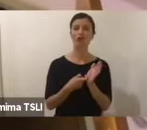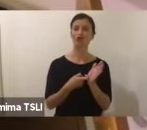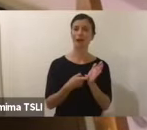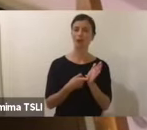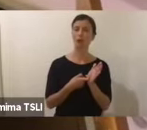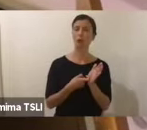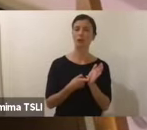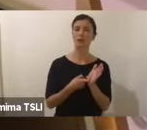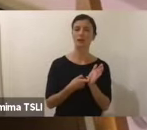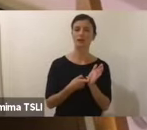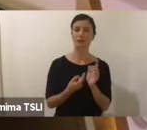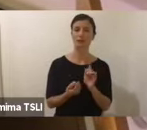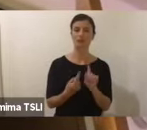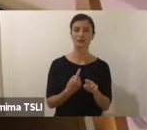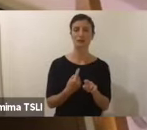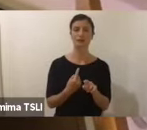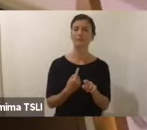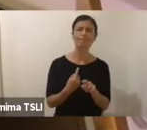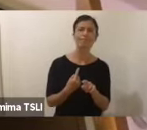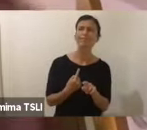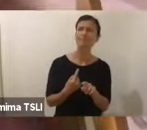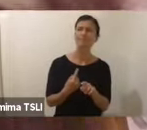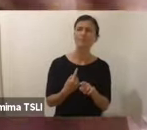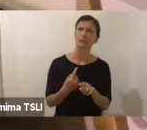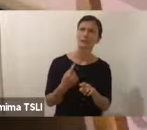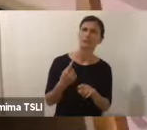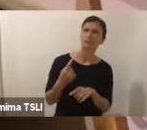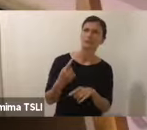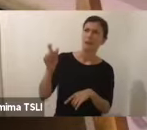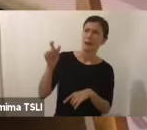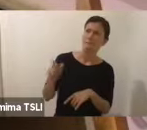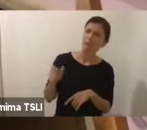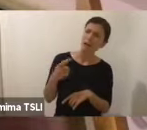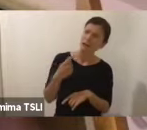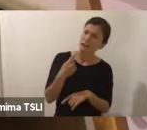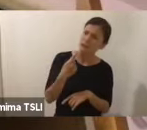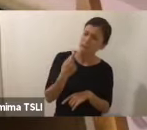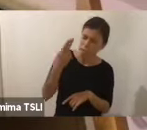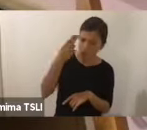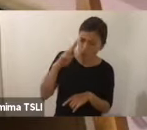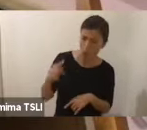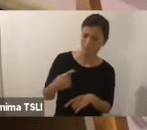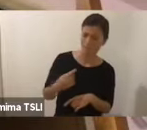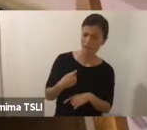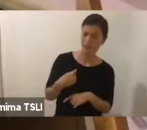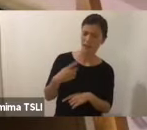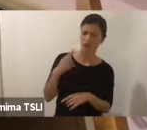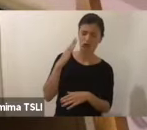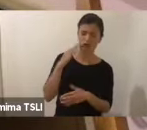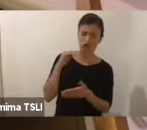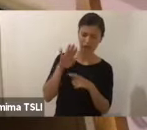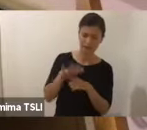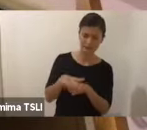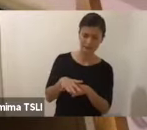recall anybody ever calling me racist so it's it's a bit um i'll have to imagine what that would be like um